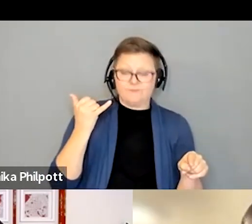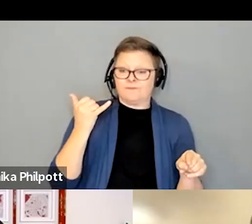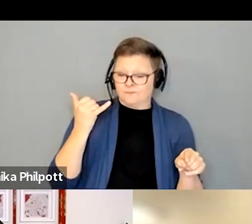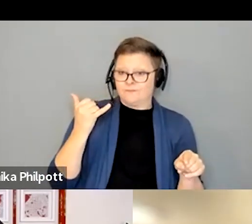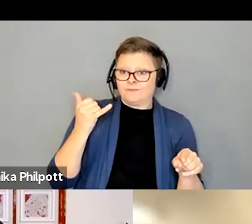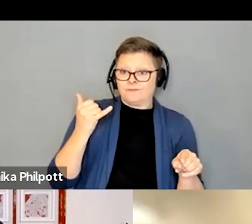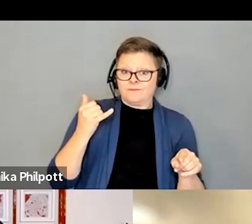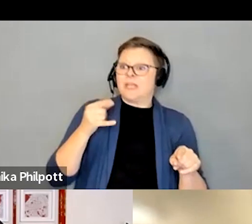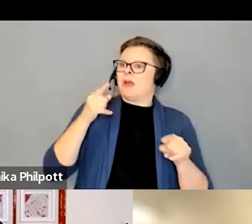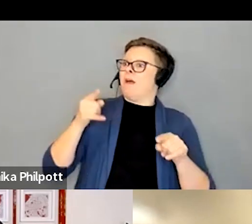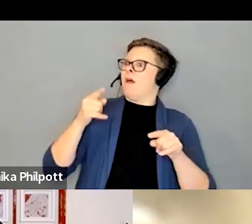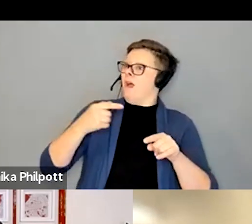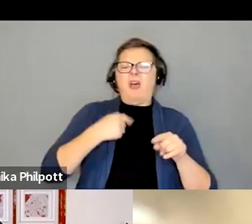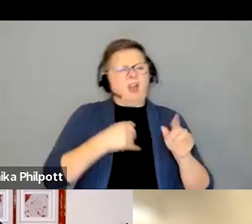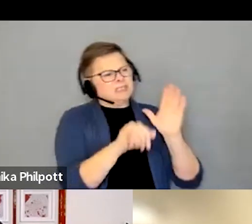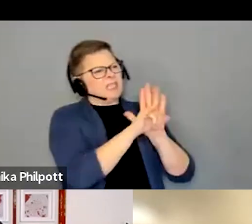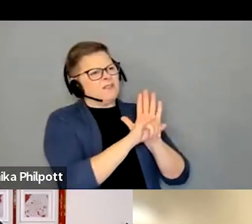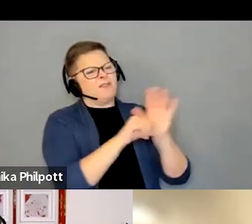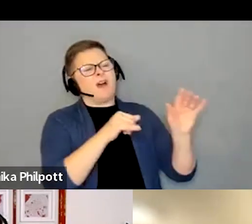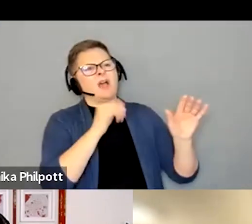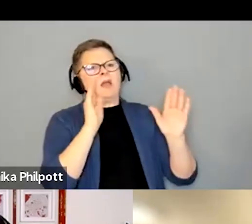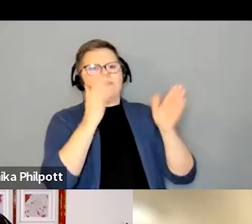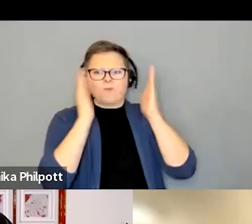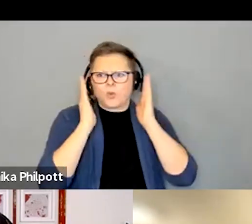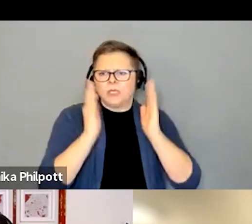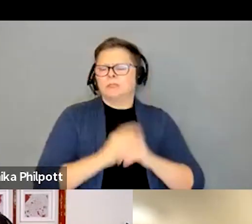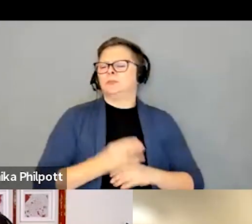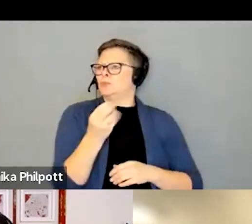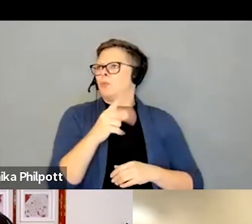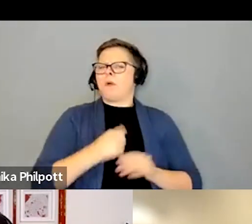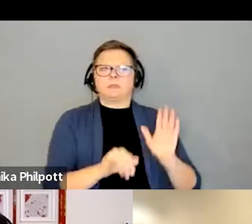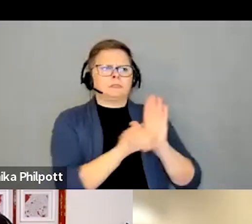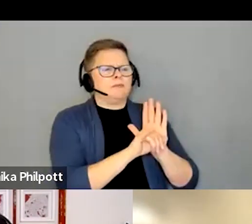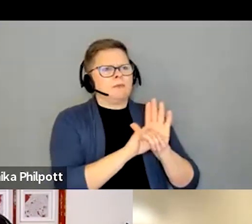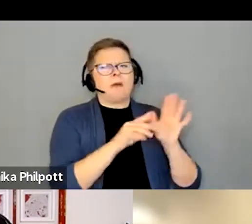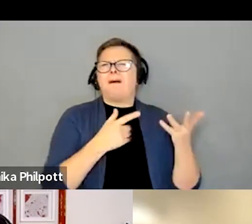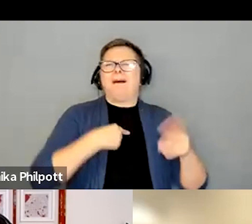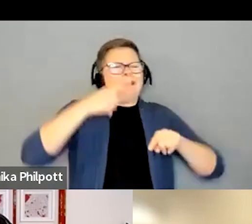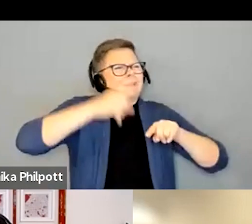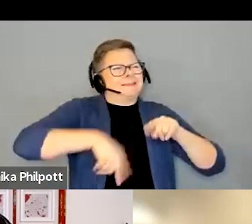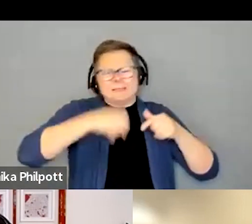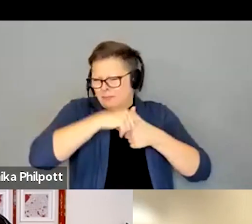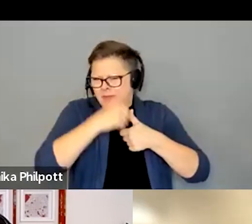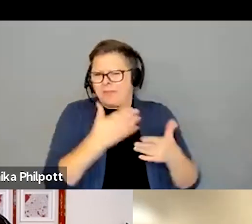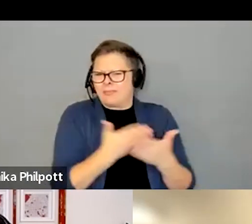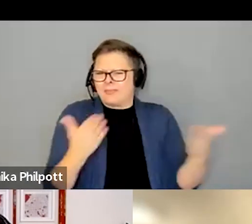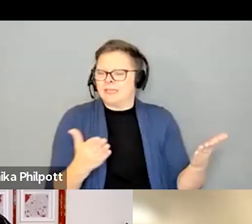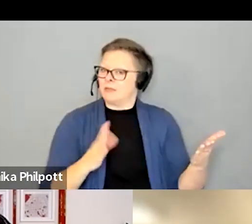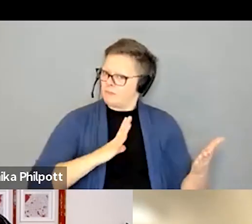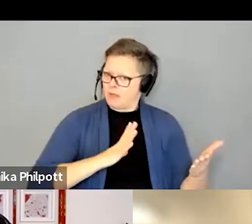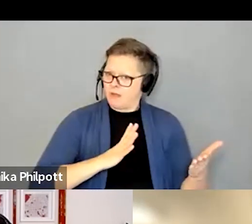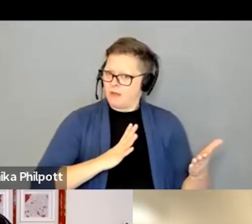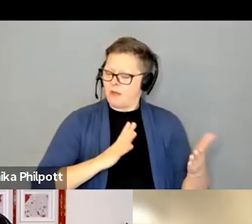do identify as having trouble remembering or concentrating sometimes. There's other ways to get at this question, and we